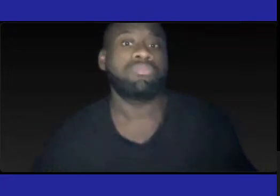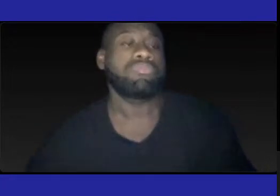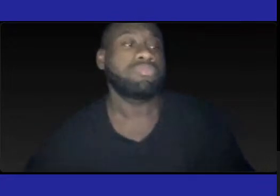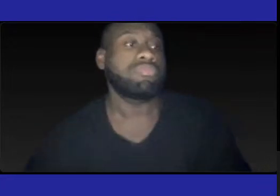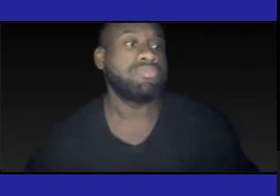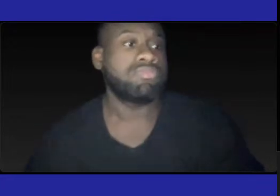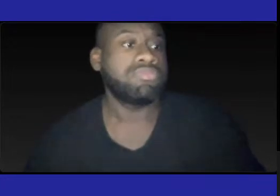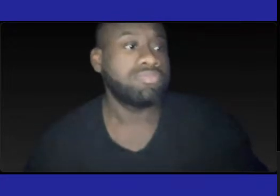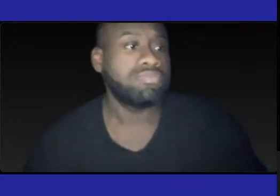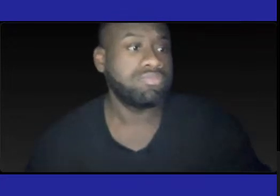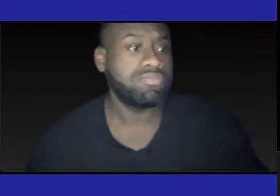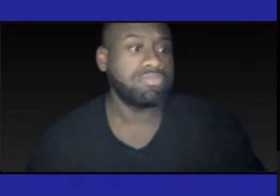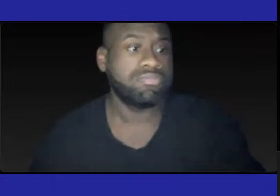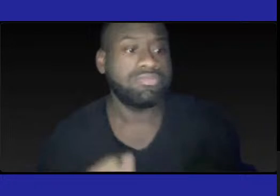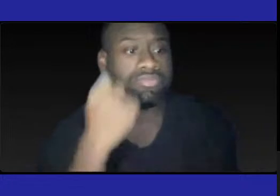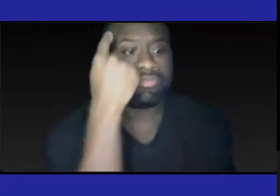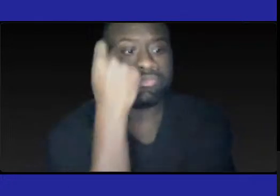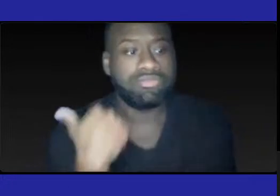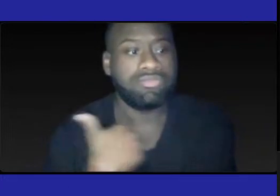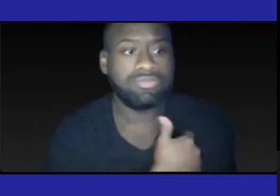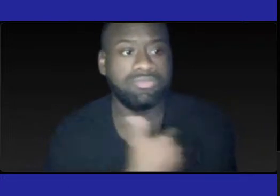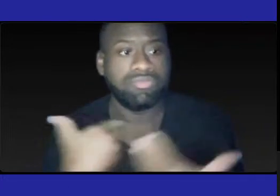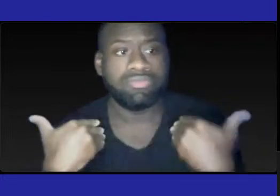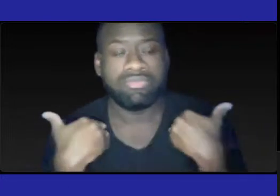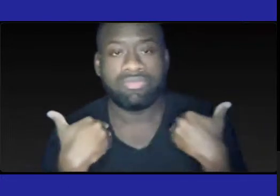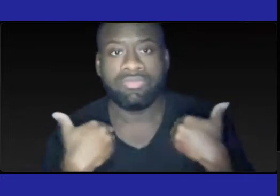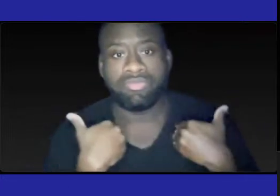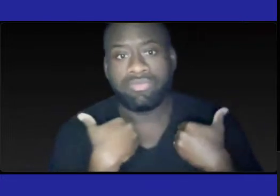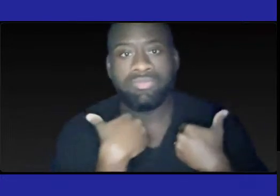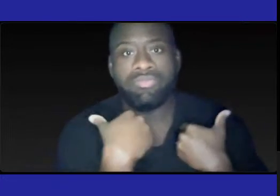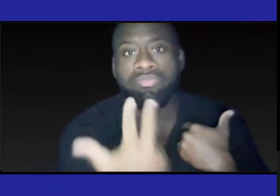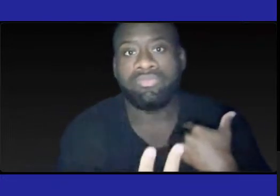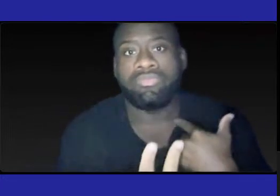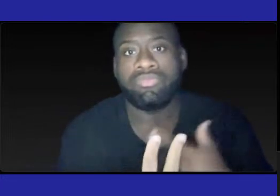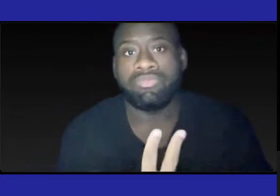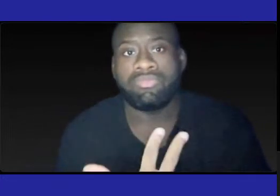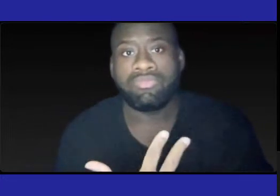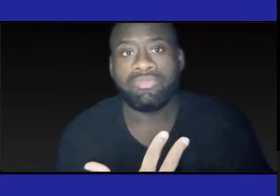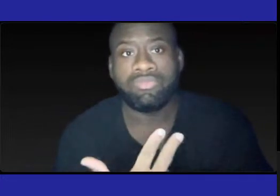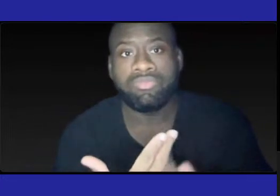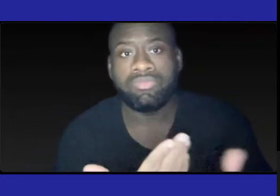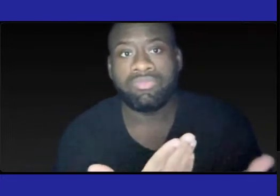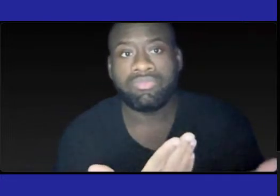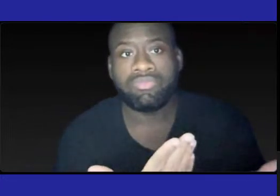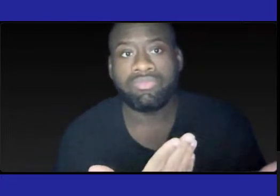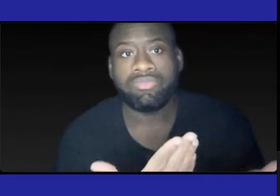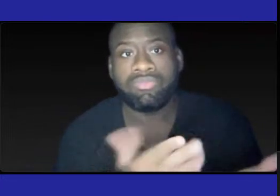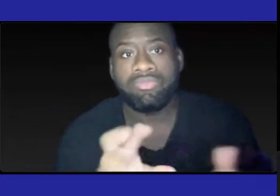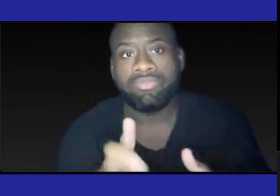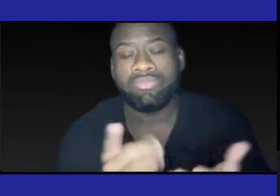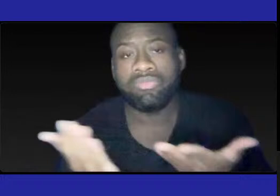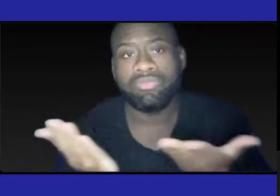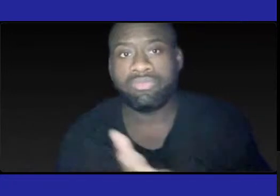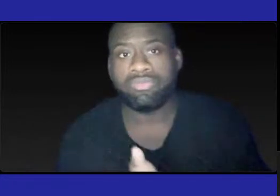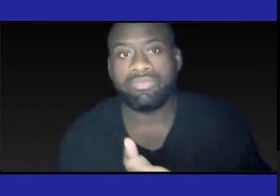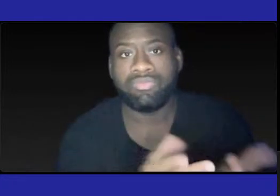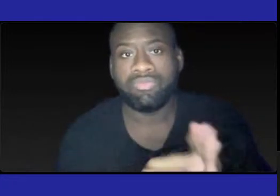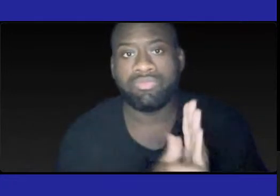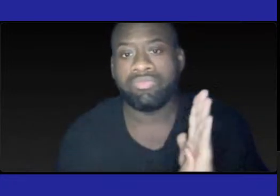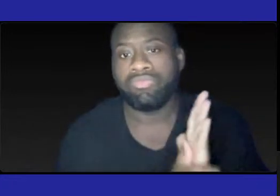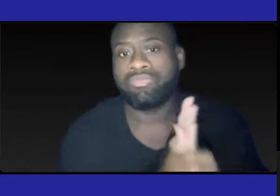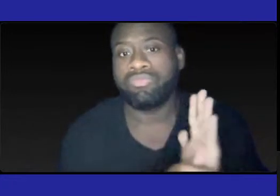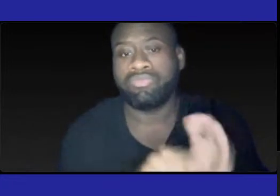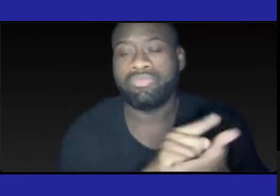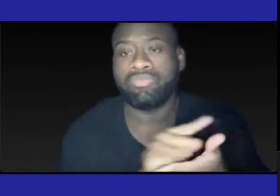So we have some key deliverables. We have to, in fact, I was reading an article this past weekend for my boards.